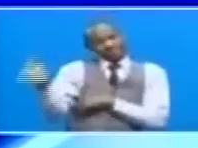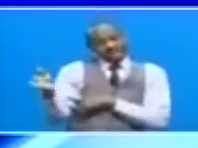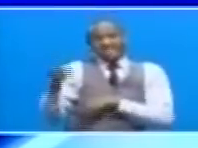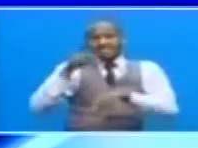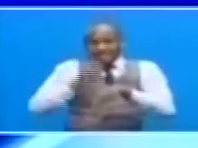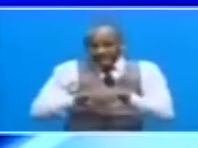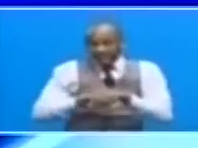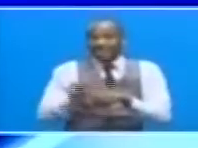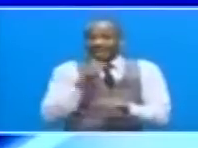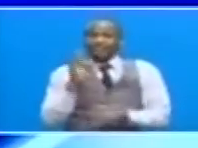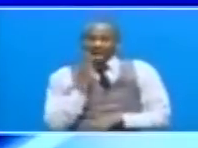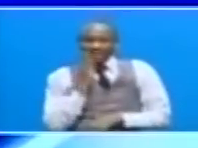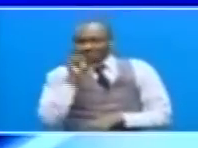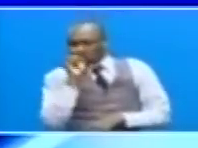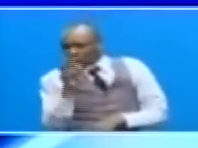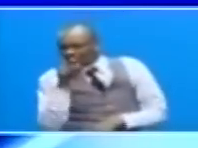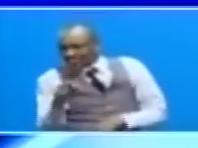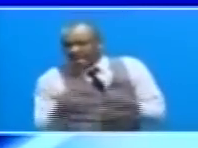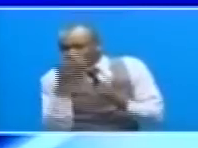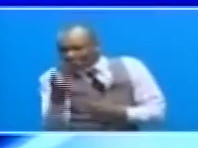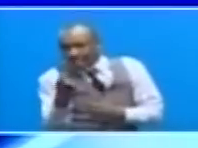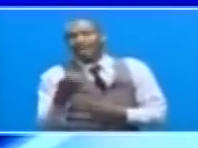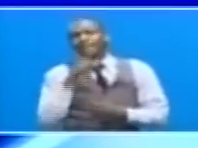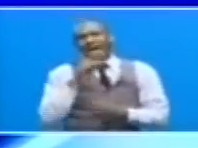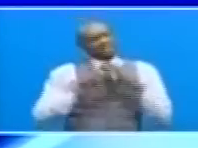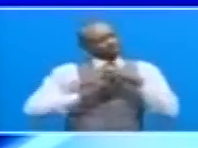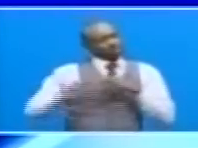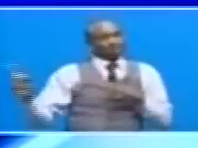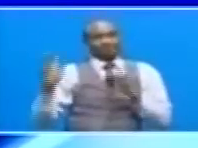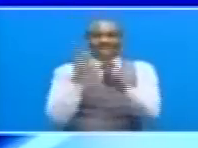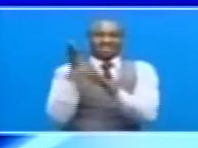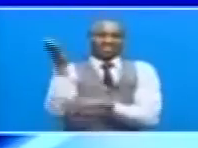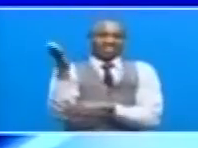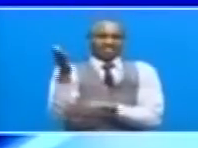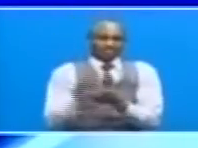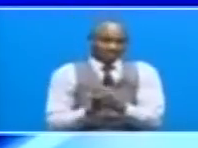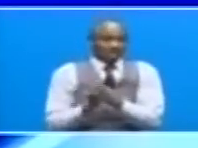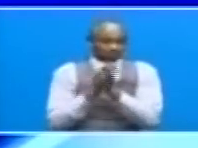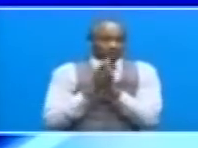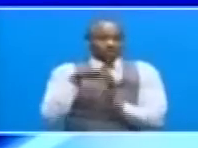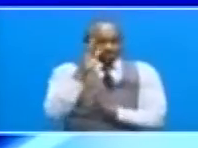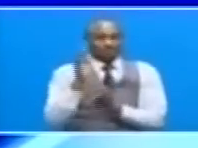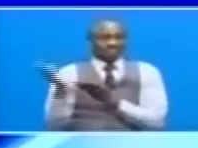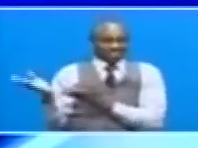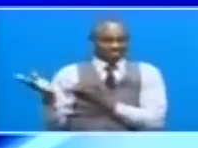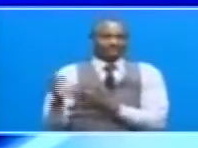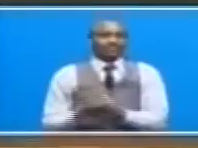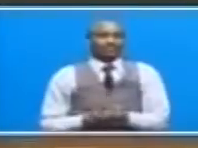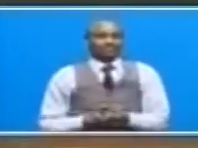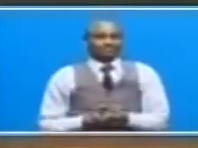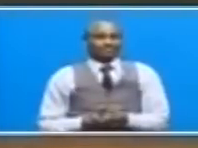when the girl's grandmother discovered what was going on. KTN's Dorcas Wangira has that report.